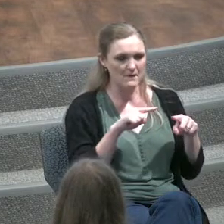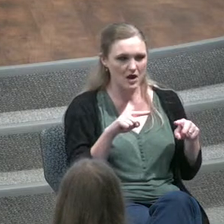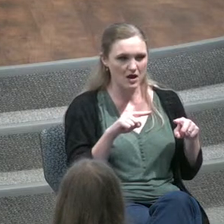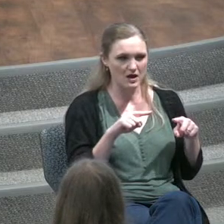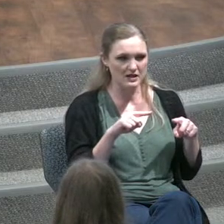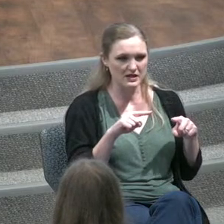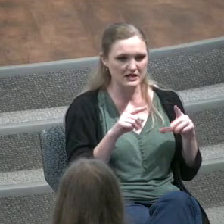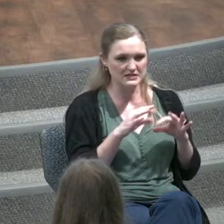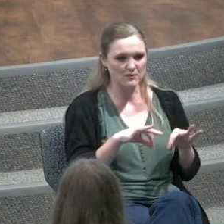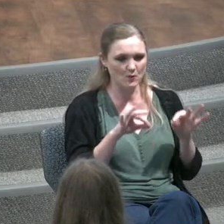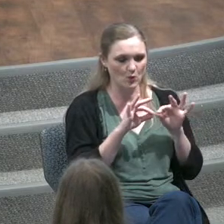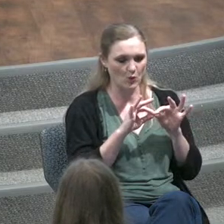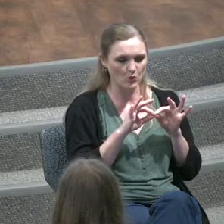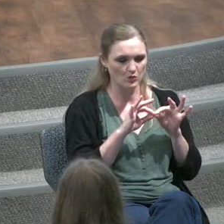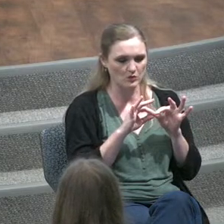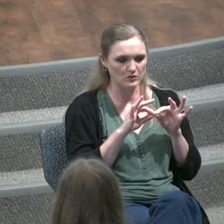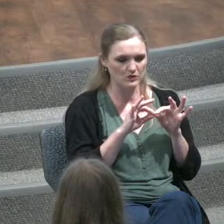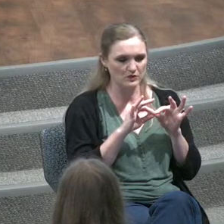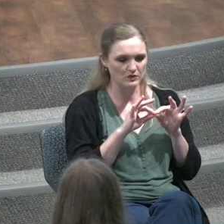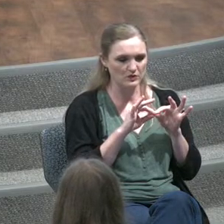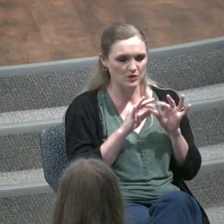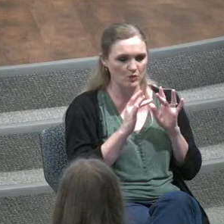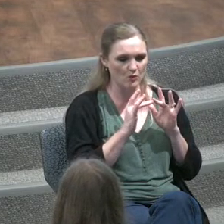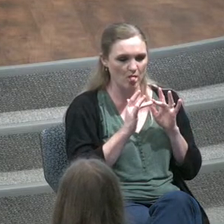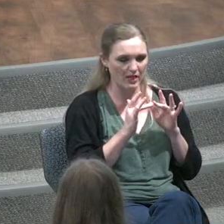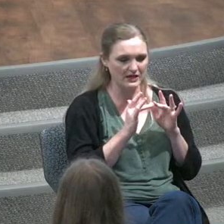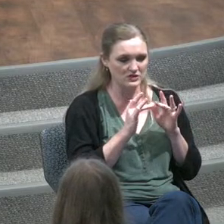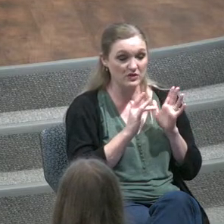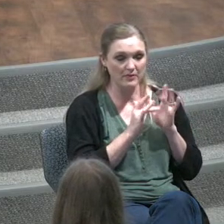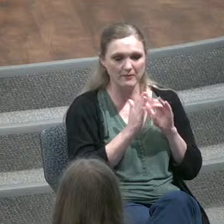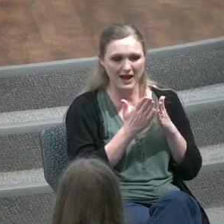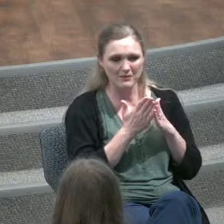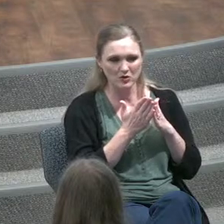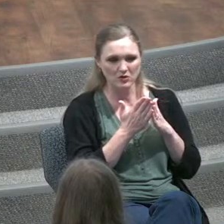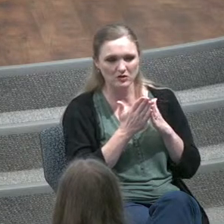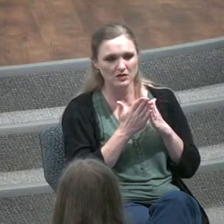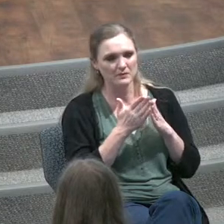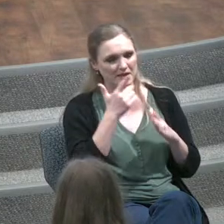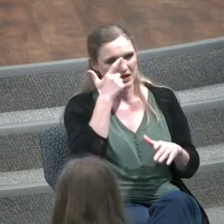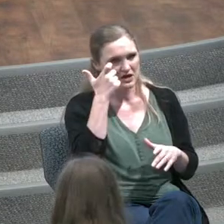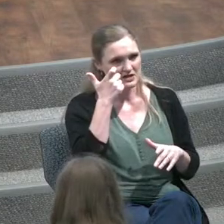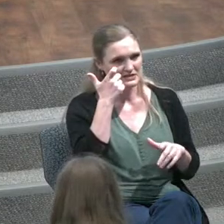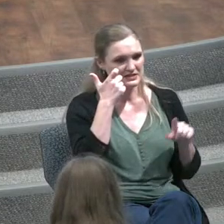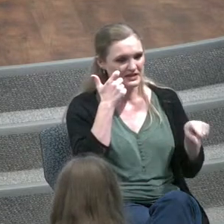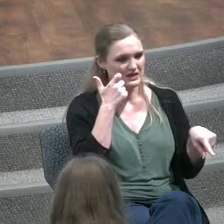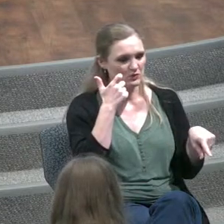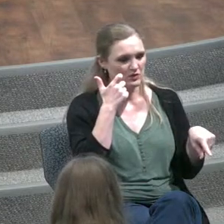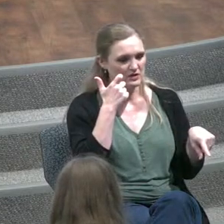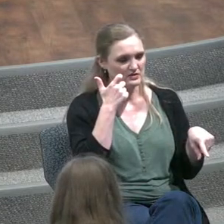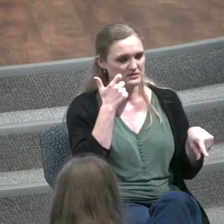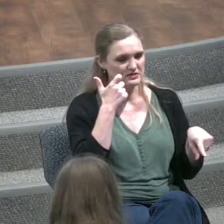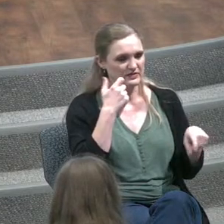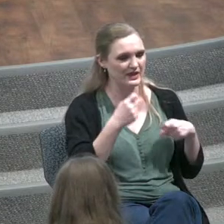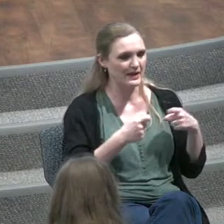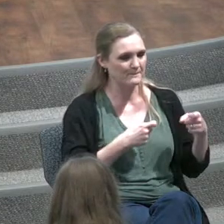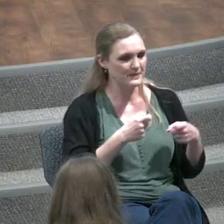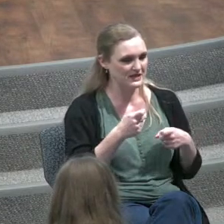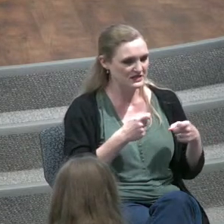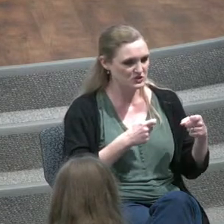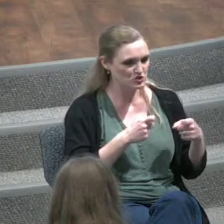but is relevant to the Bible in that it was the administrative